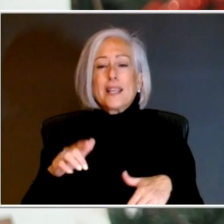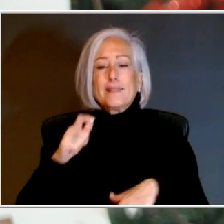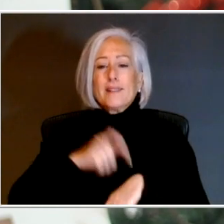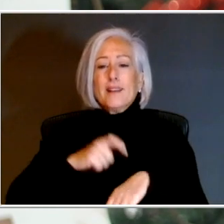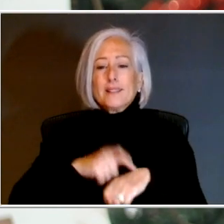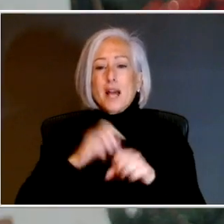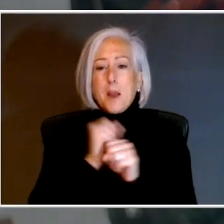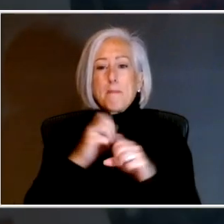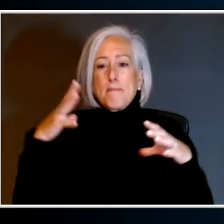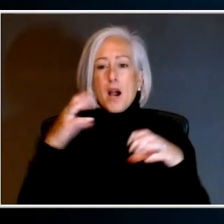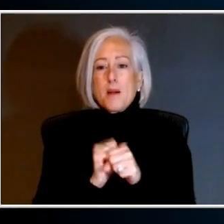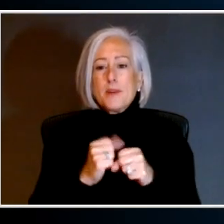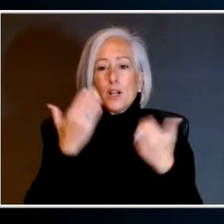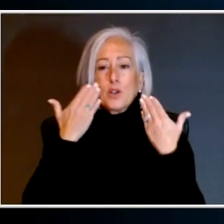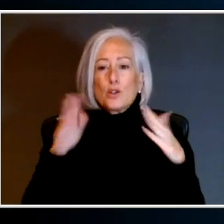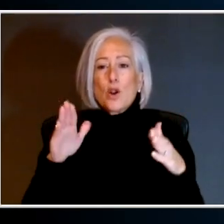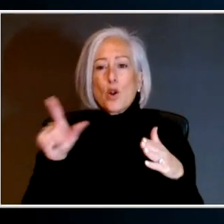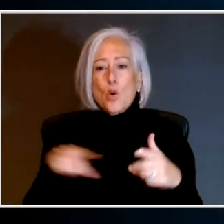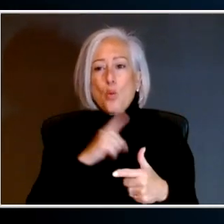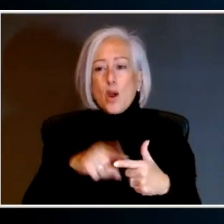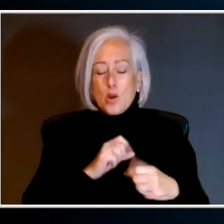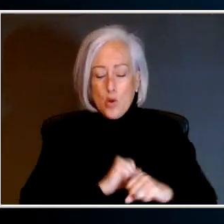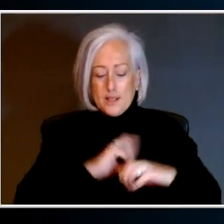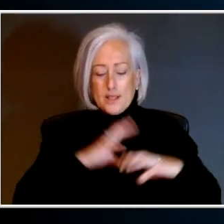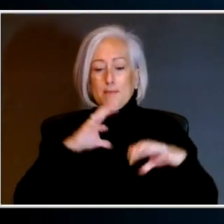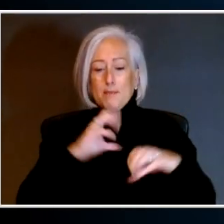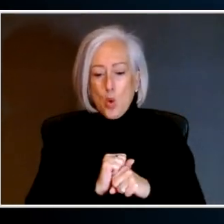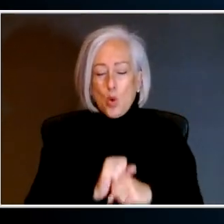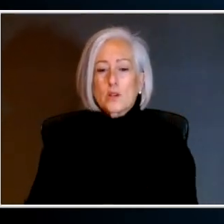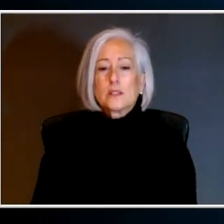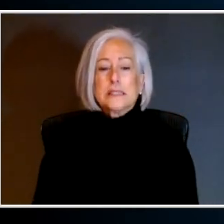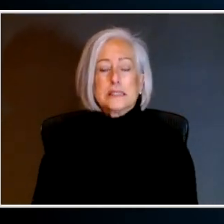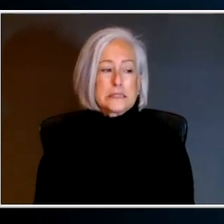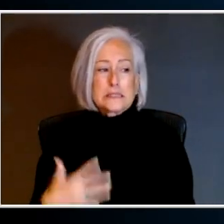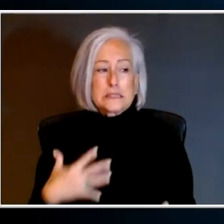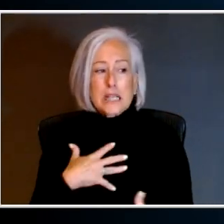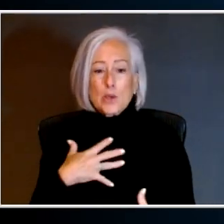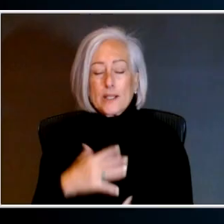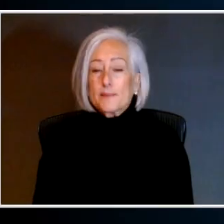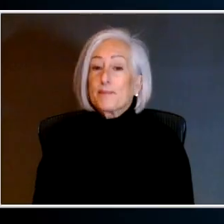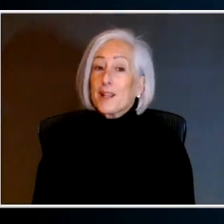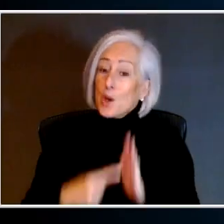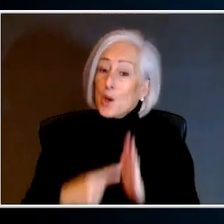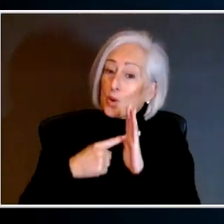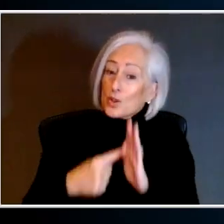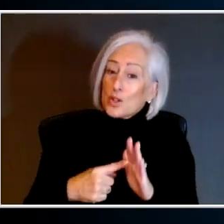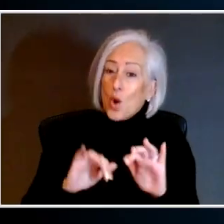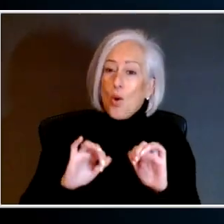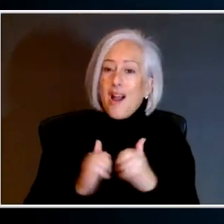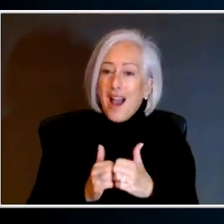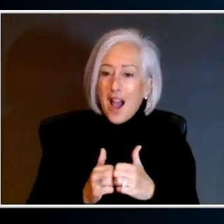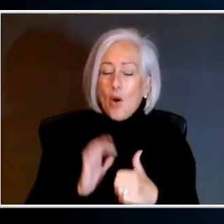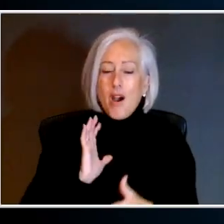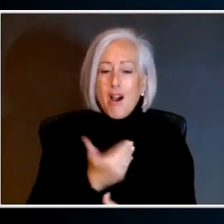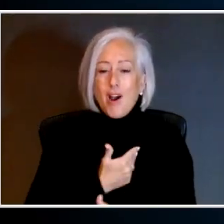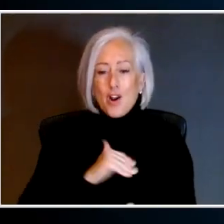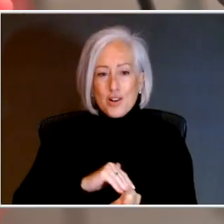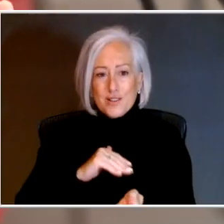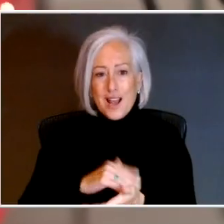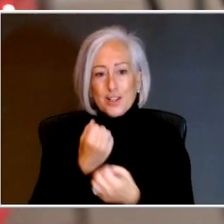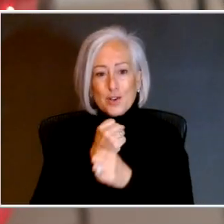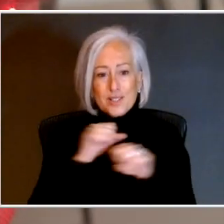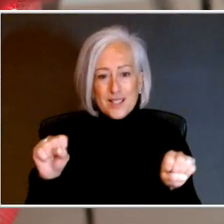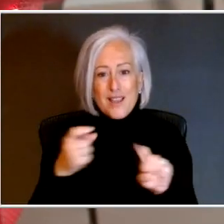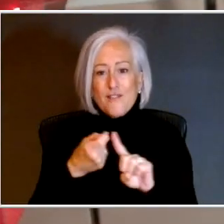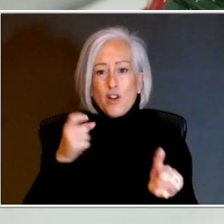It's pretty terrifying, We'll show you how our health system doctors saved her from that ticking time bomb and the